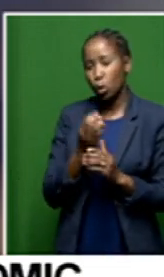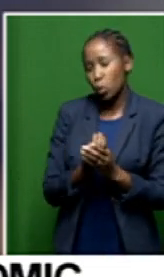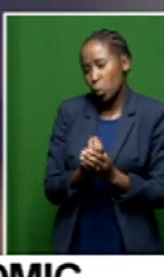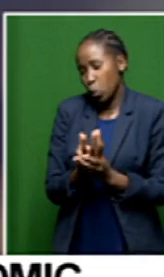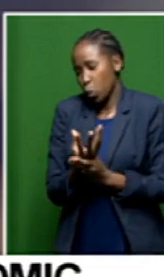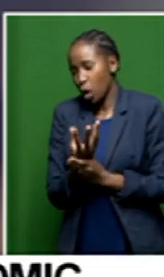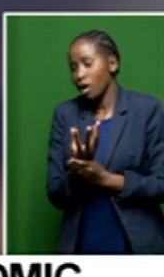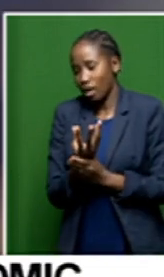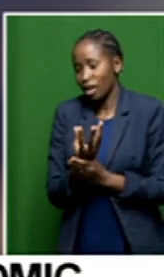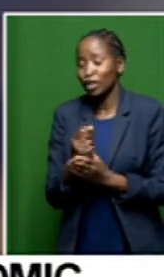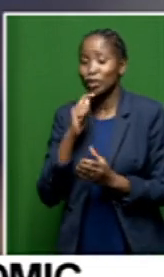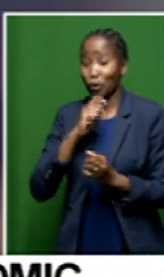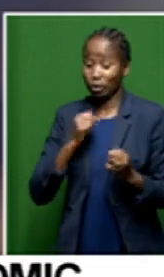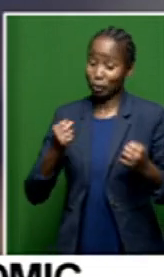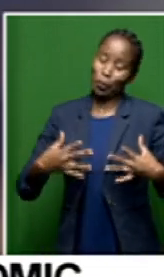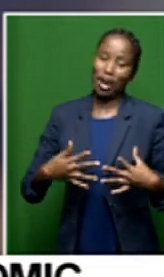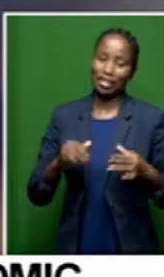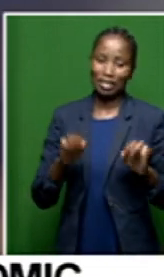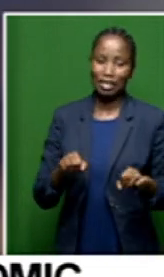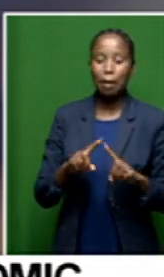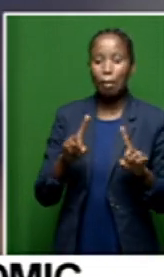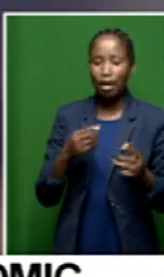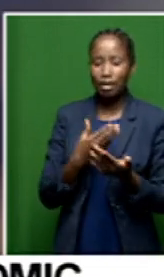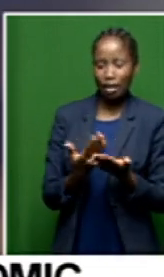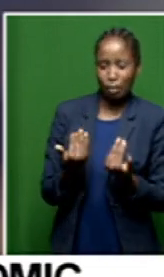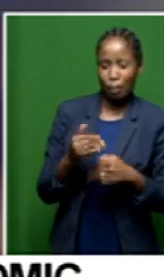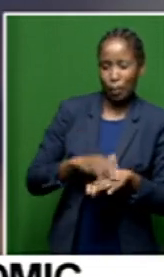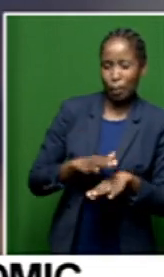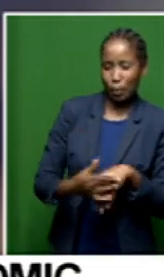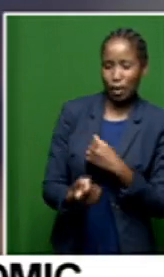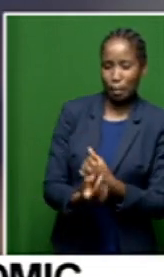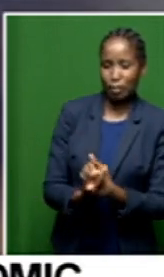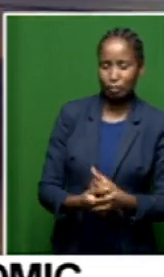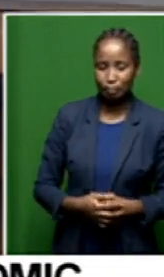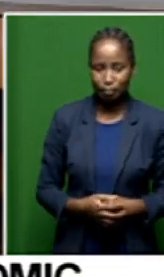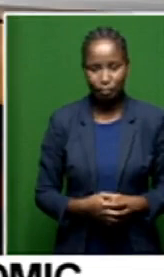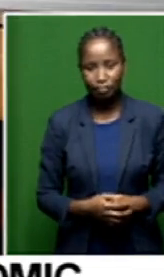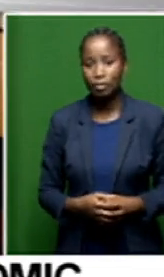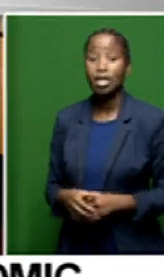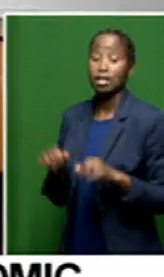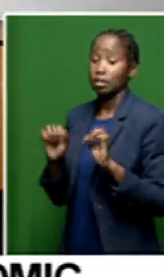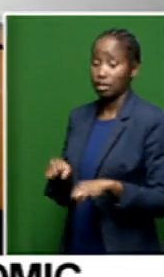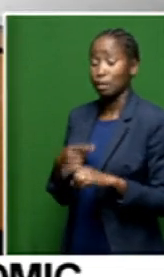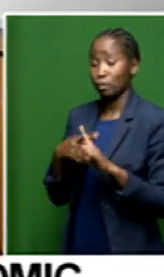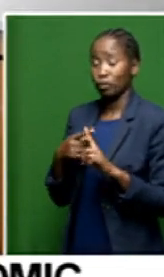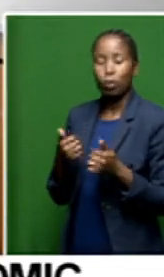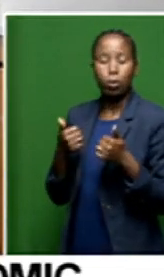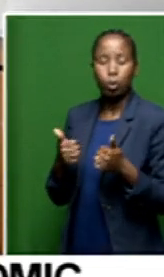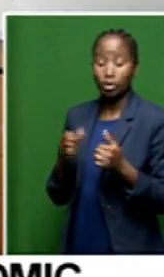good surprise, but I think also we could see some of it coming in. Look, it is a good surprise, but it is